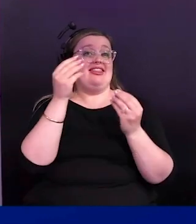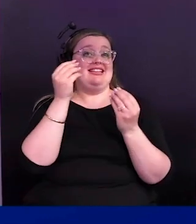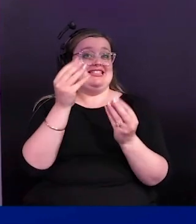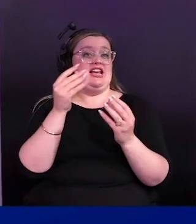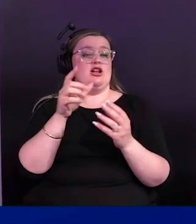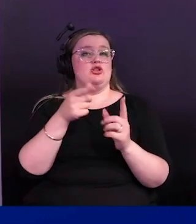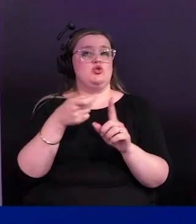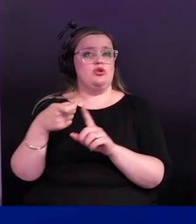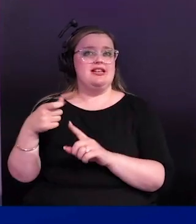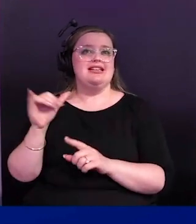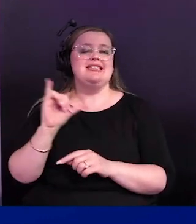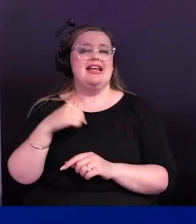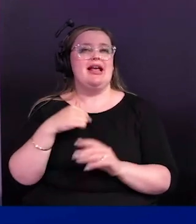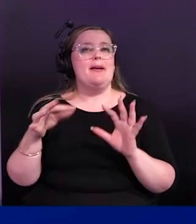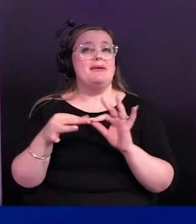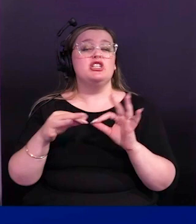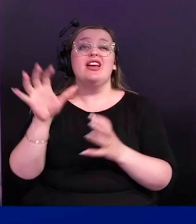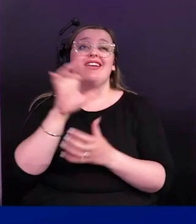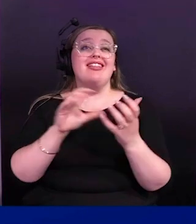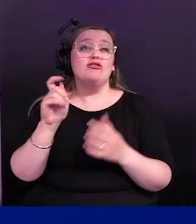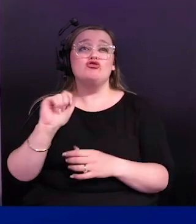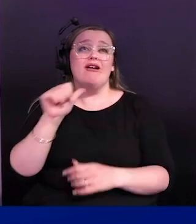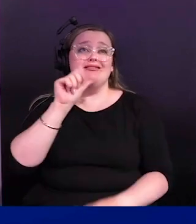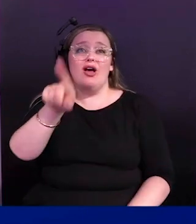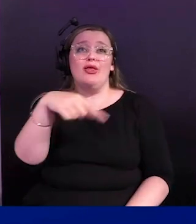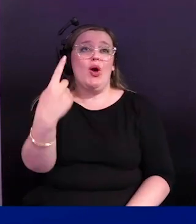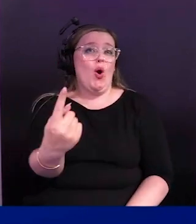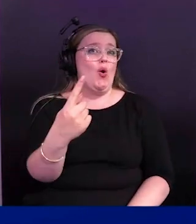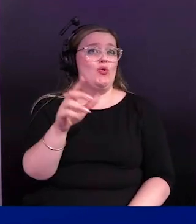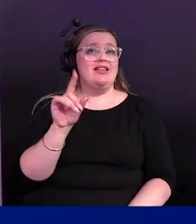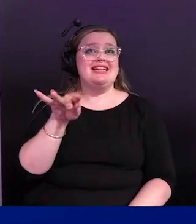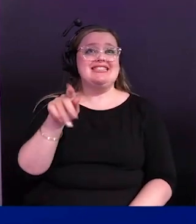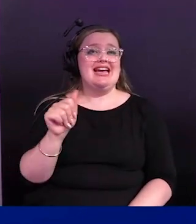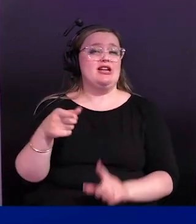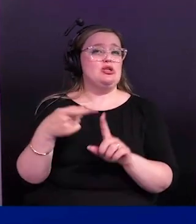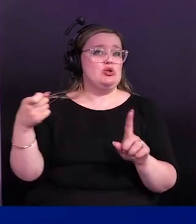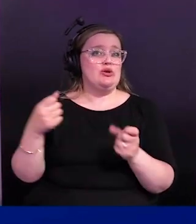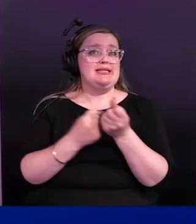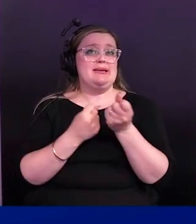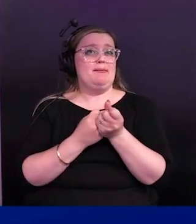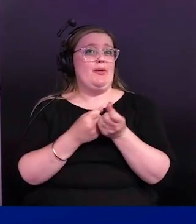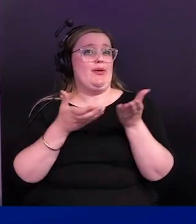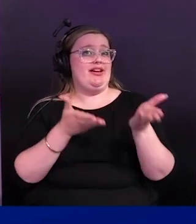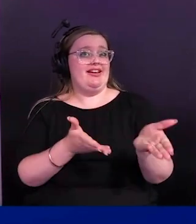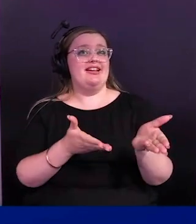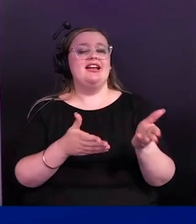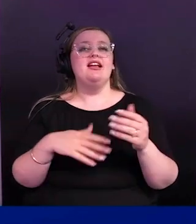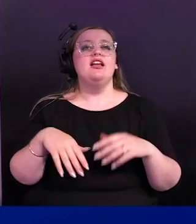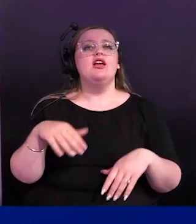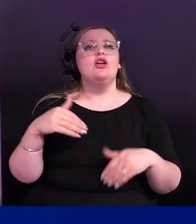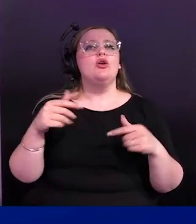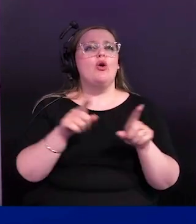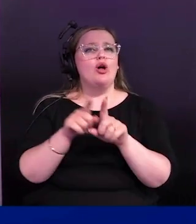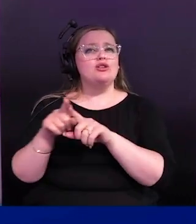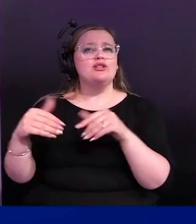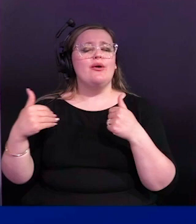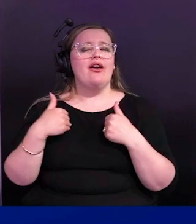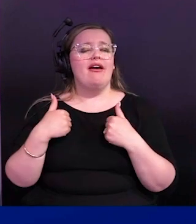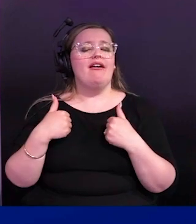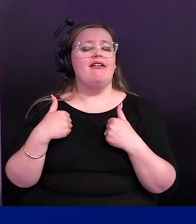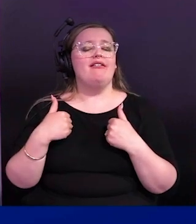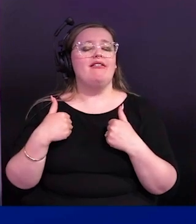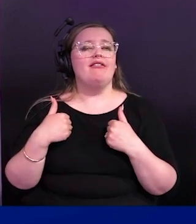mentioned earlier, CloudTrail is not the only data source which is supported in CloudTrail Lake. You can additionally